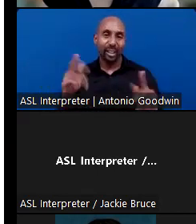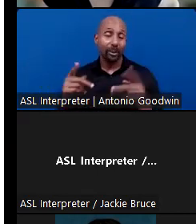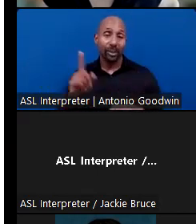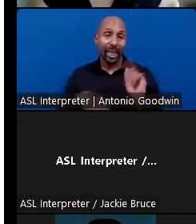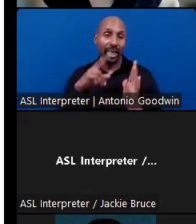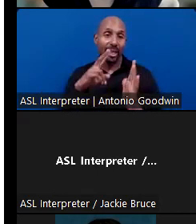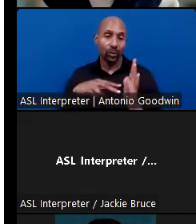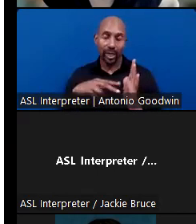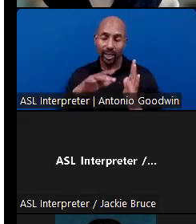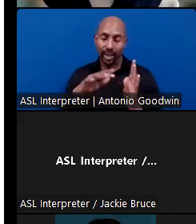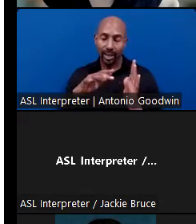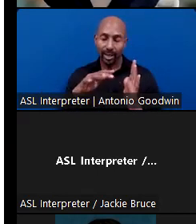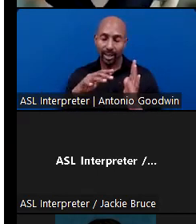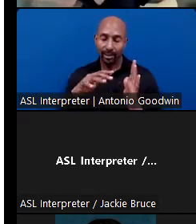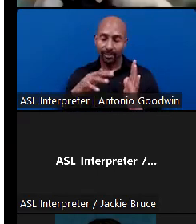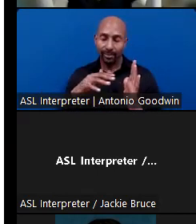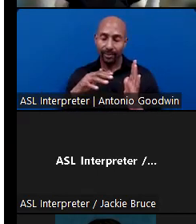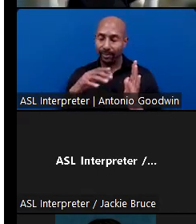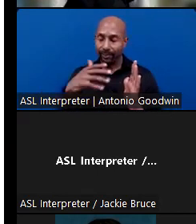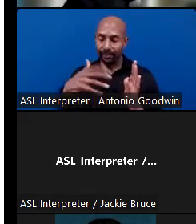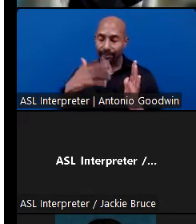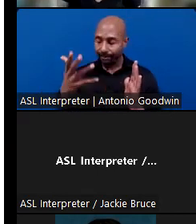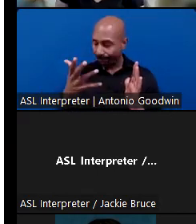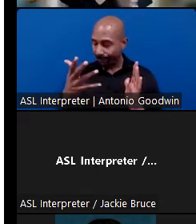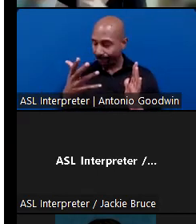read, and